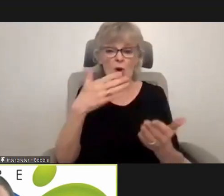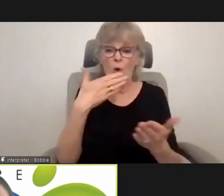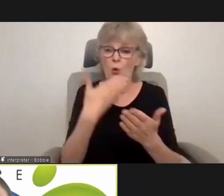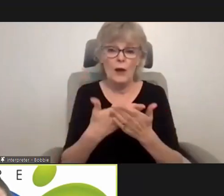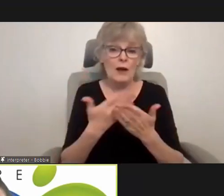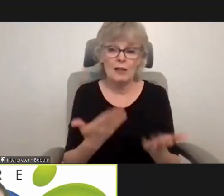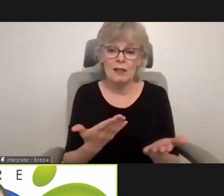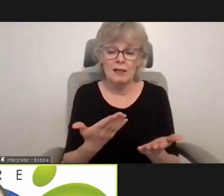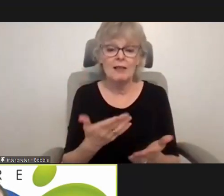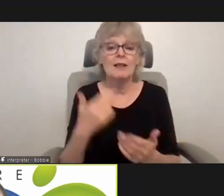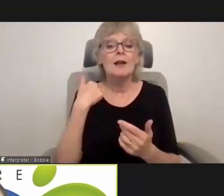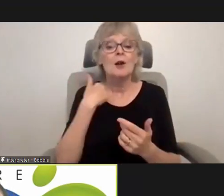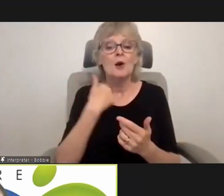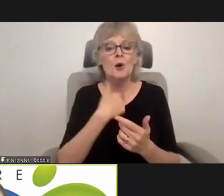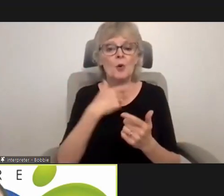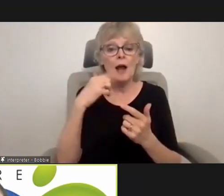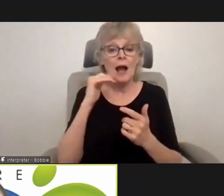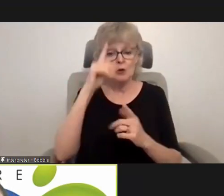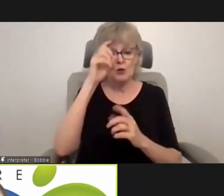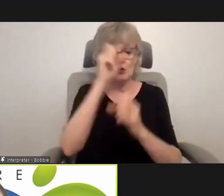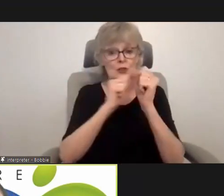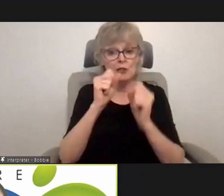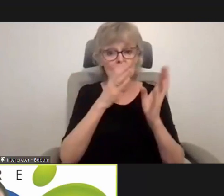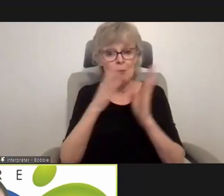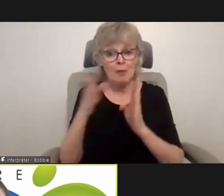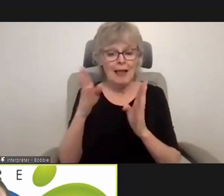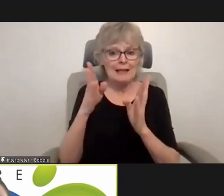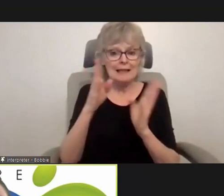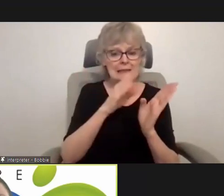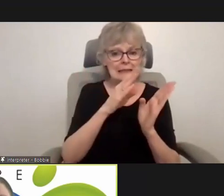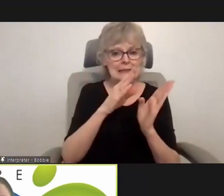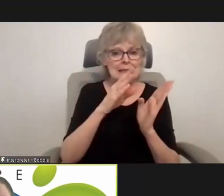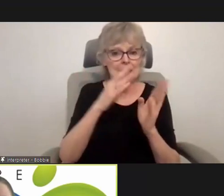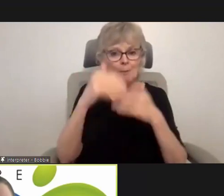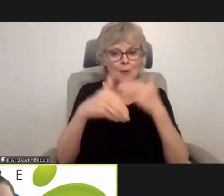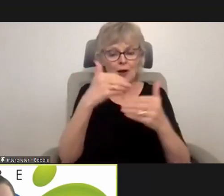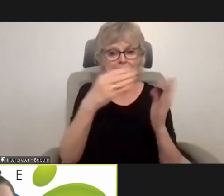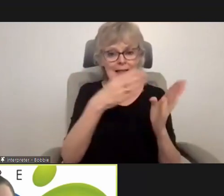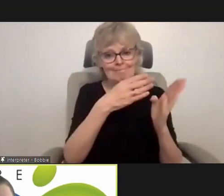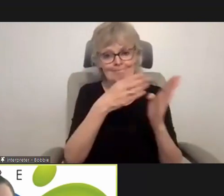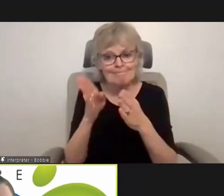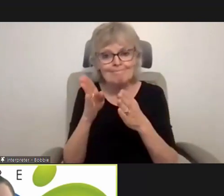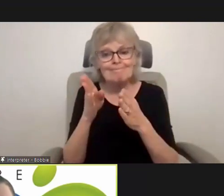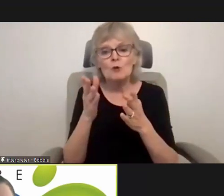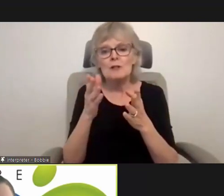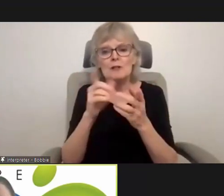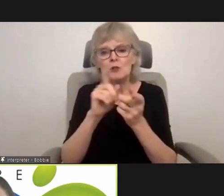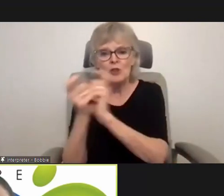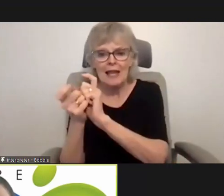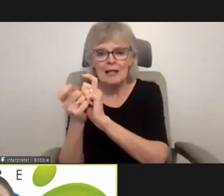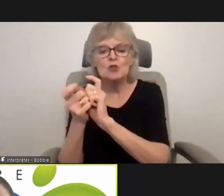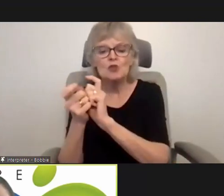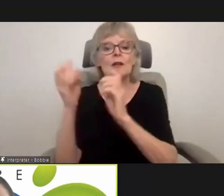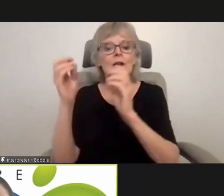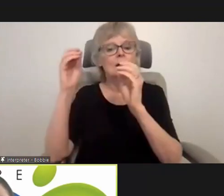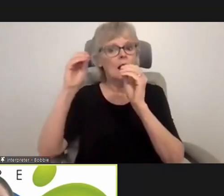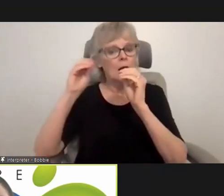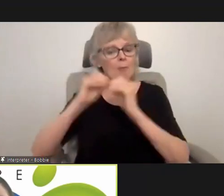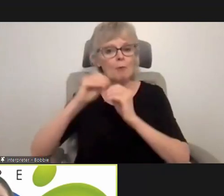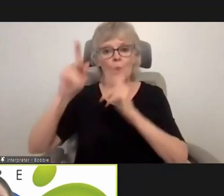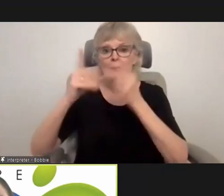So we were able to pivot our strategic planning process and actually have more people involved than we ever have